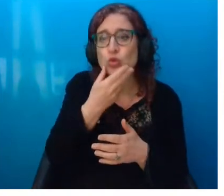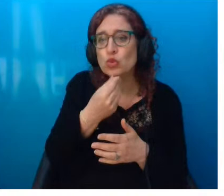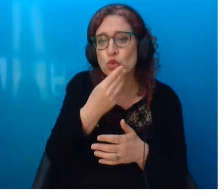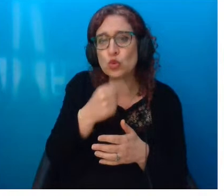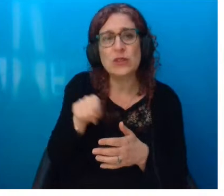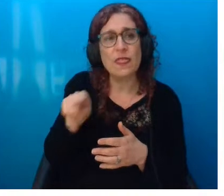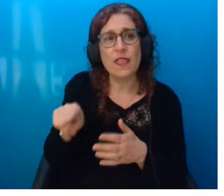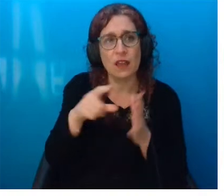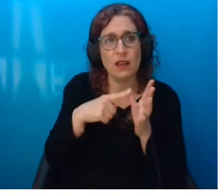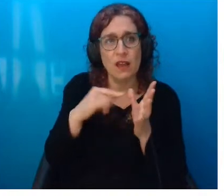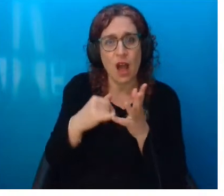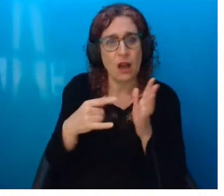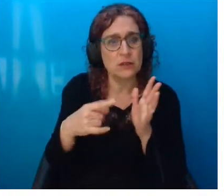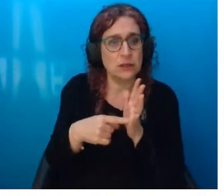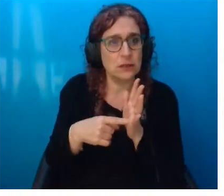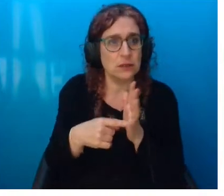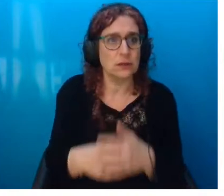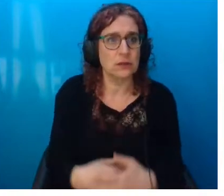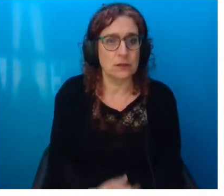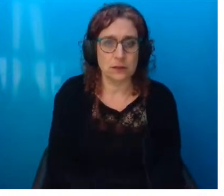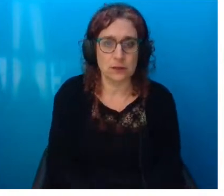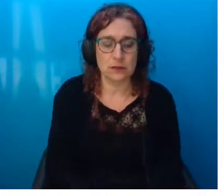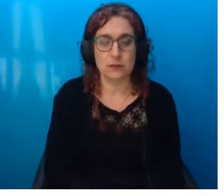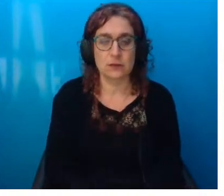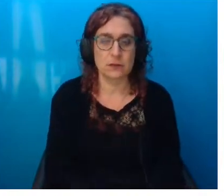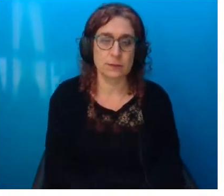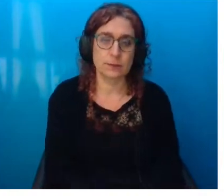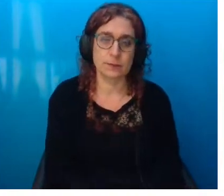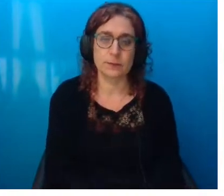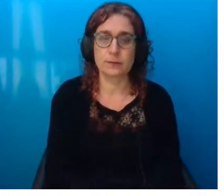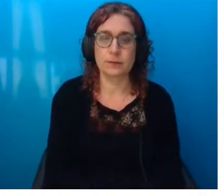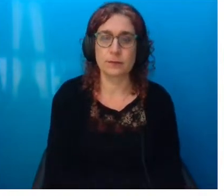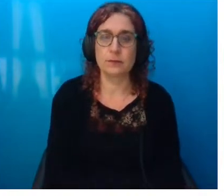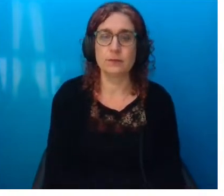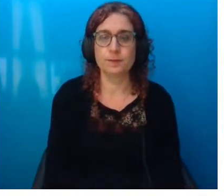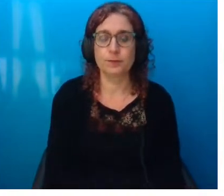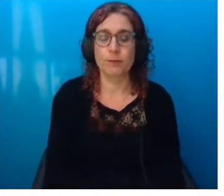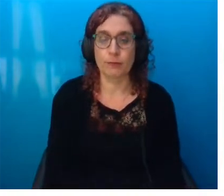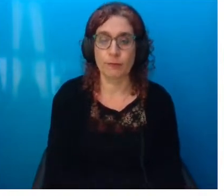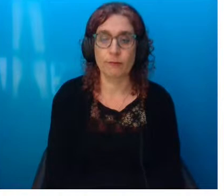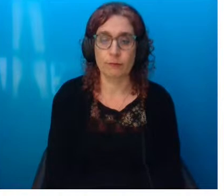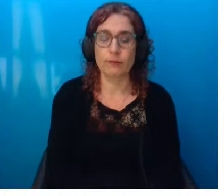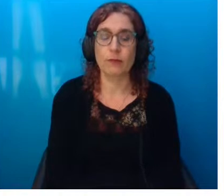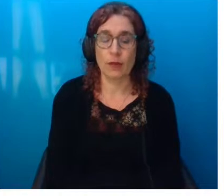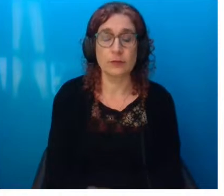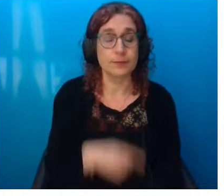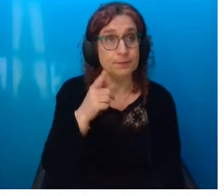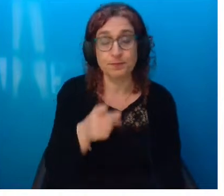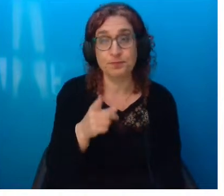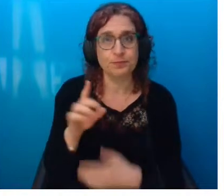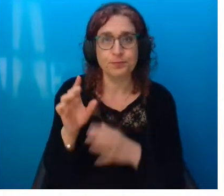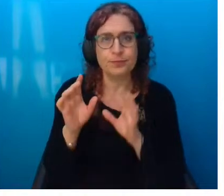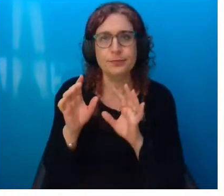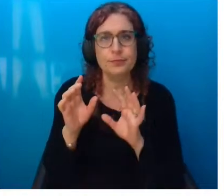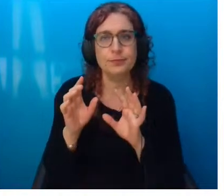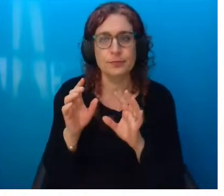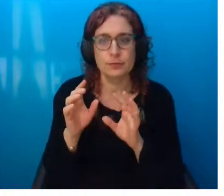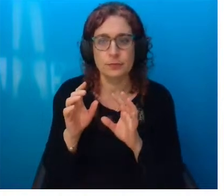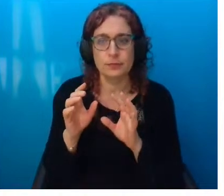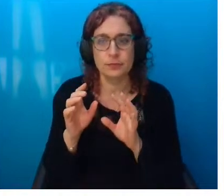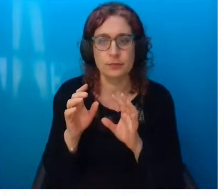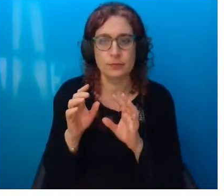Well, it's not particularly useful in either asthma with rhinitis and certainly not in allergic rhinitis.